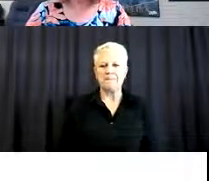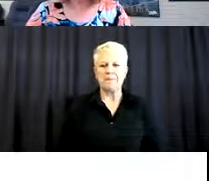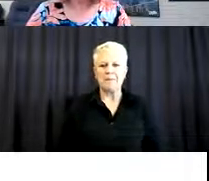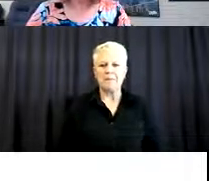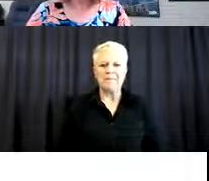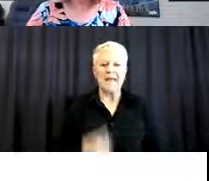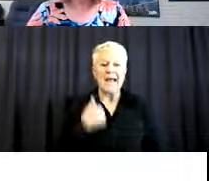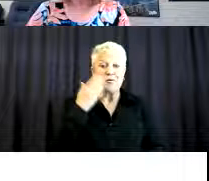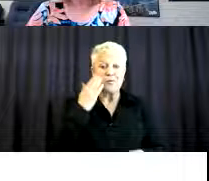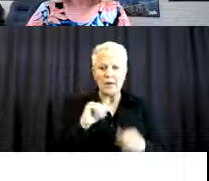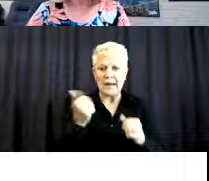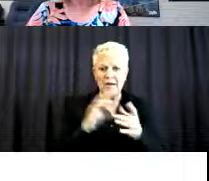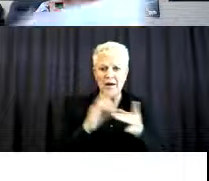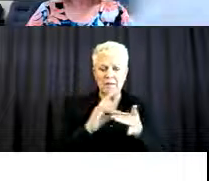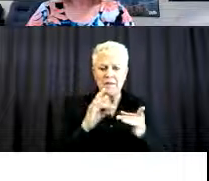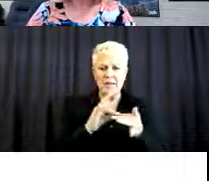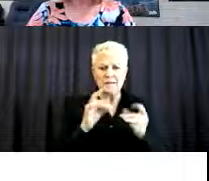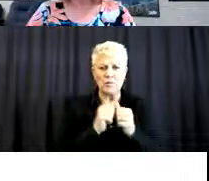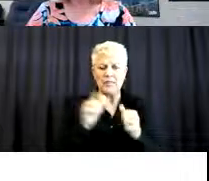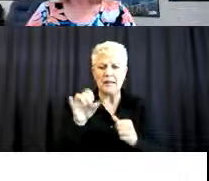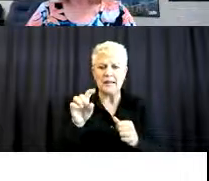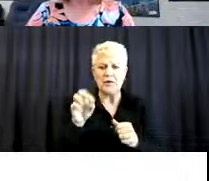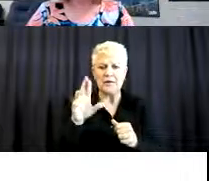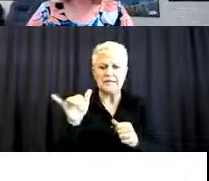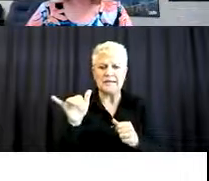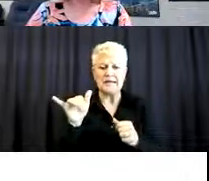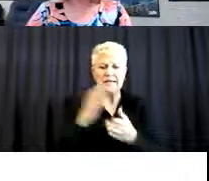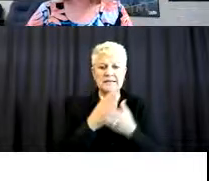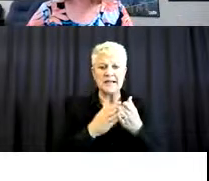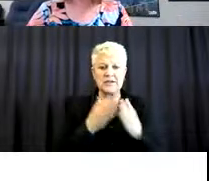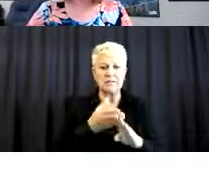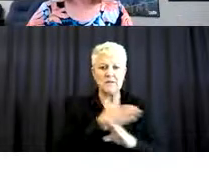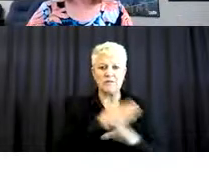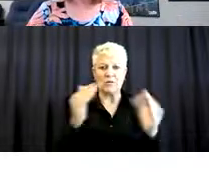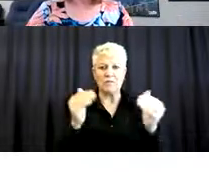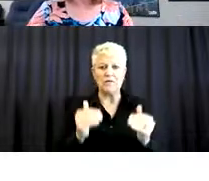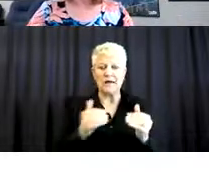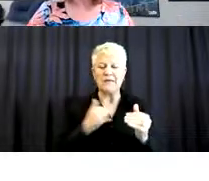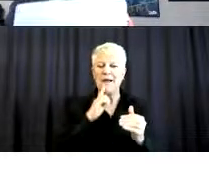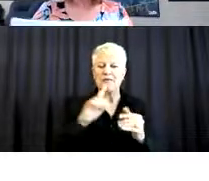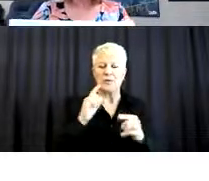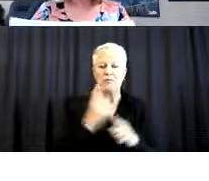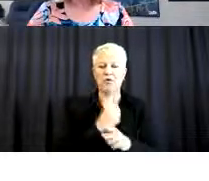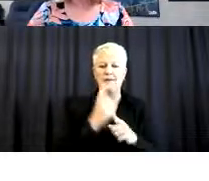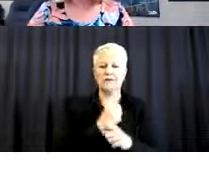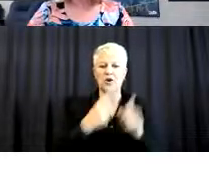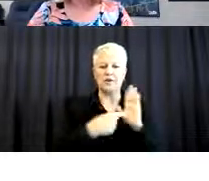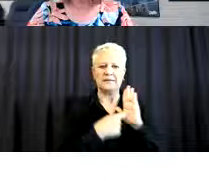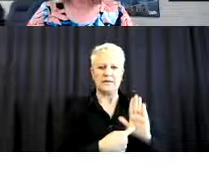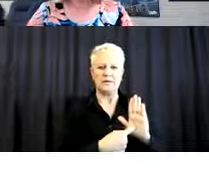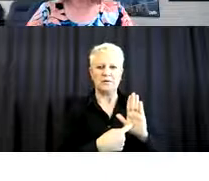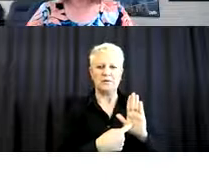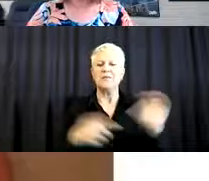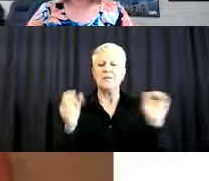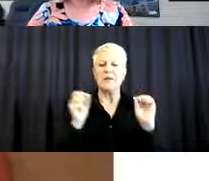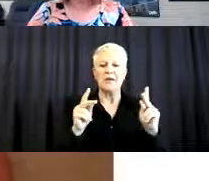And I don't know if there are any comments on the literacy part before we move on to some actual practical examples.